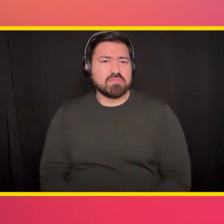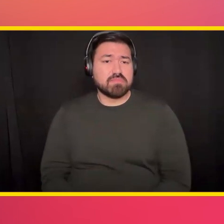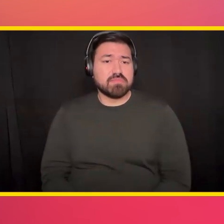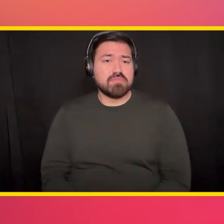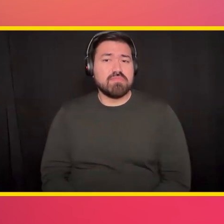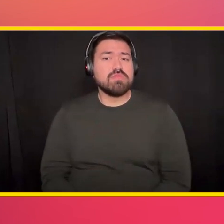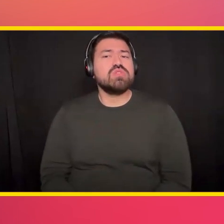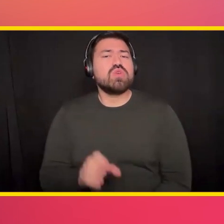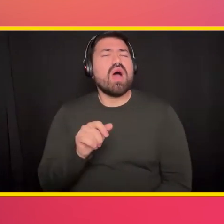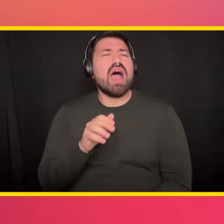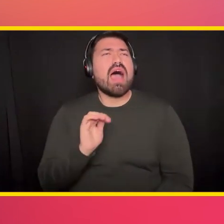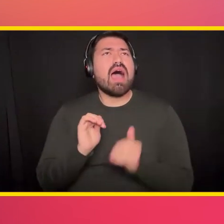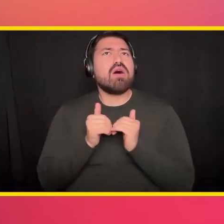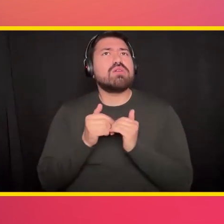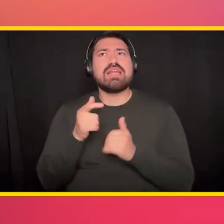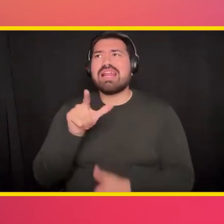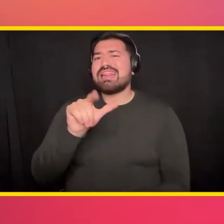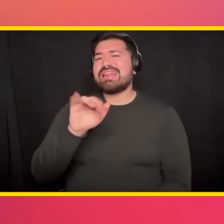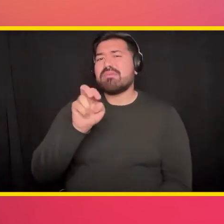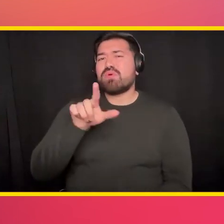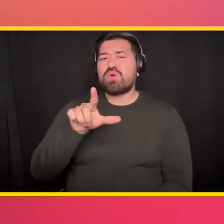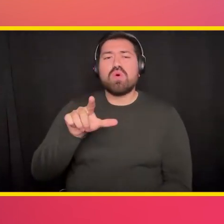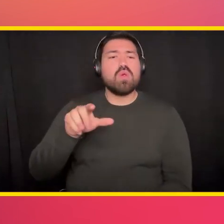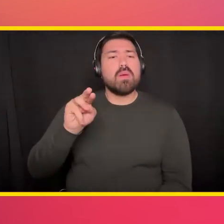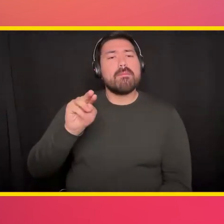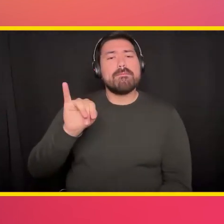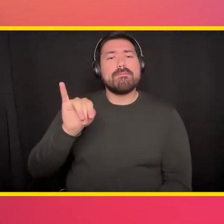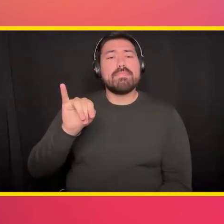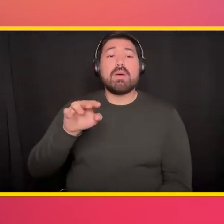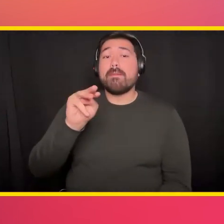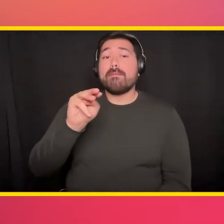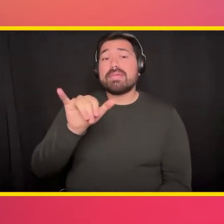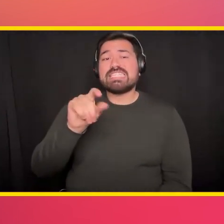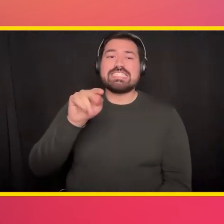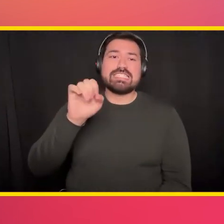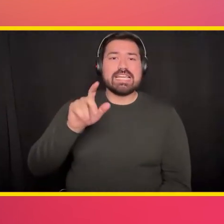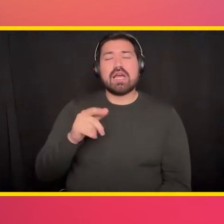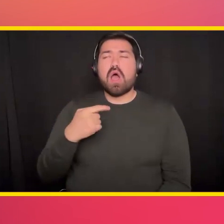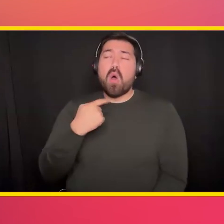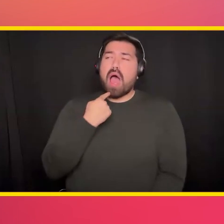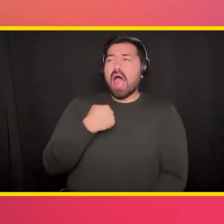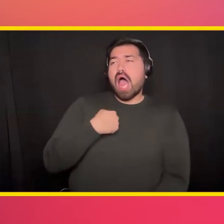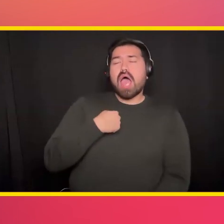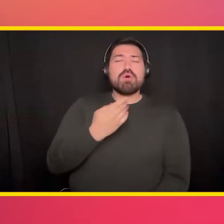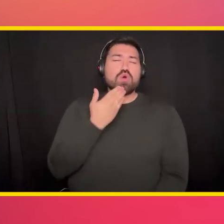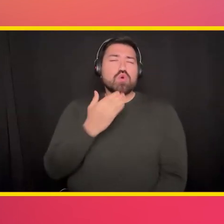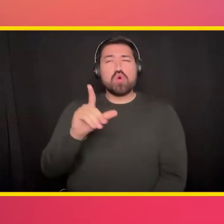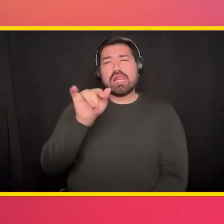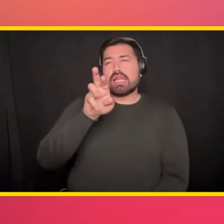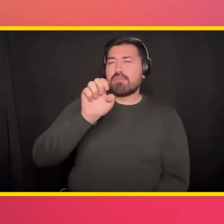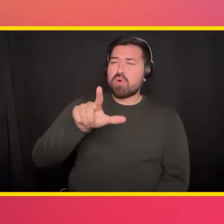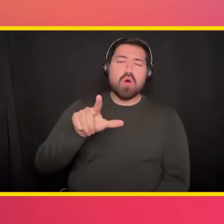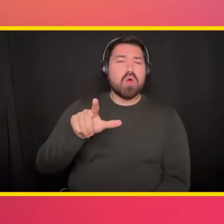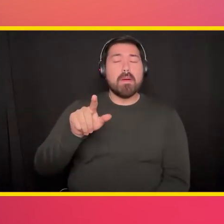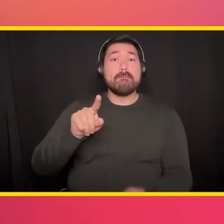How does, I call it the liberal mystique, right? Oh, I'm a good liberal, but I